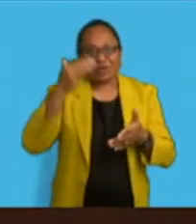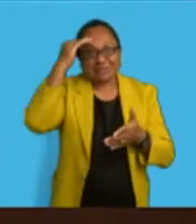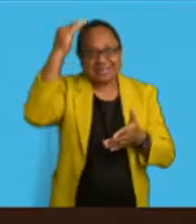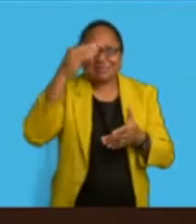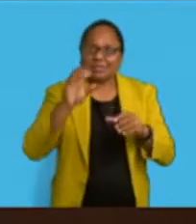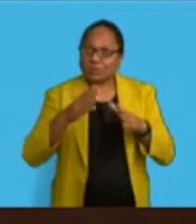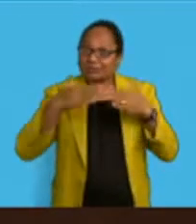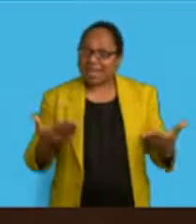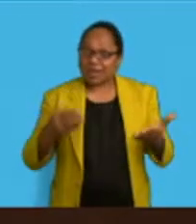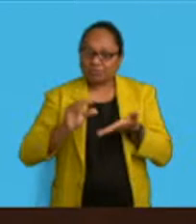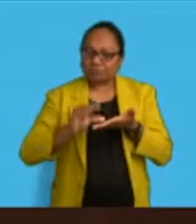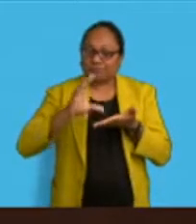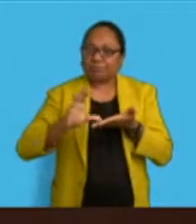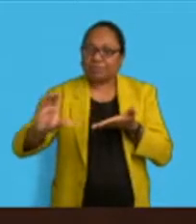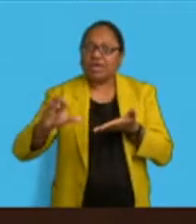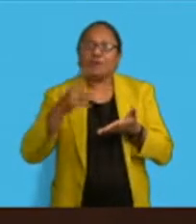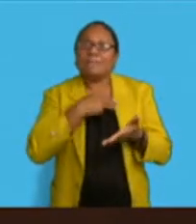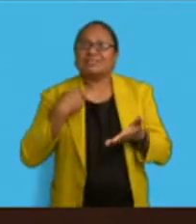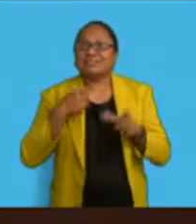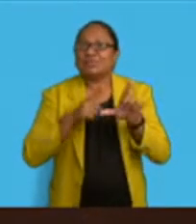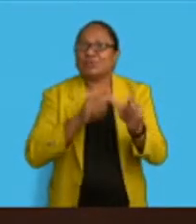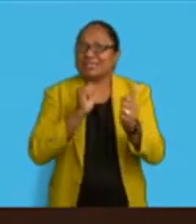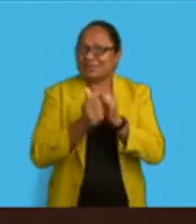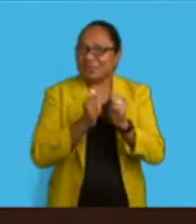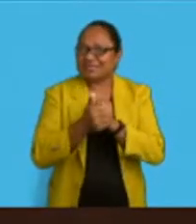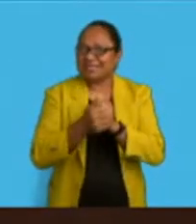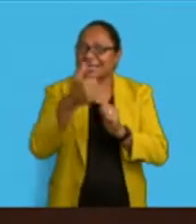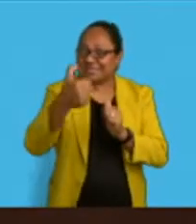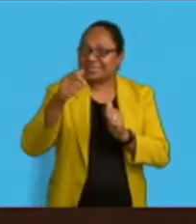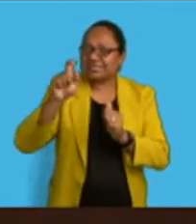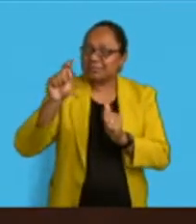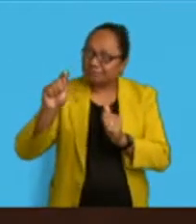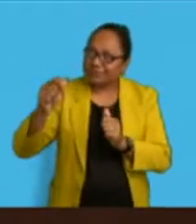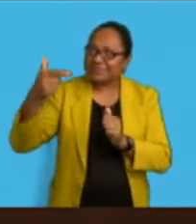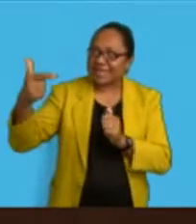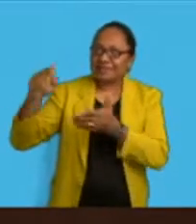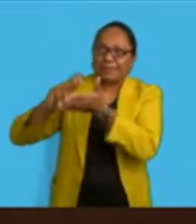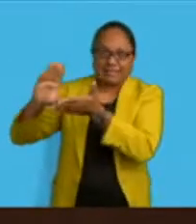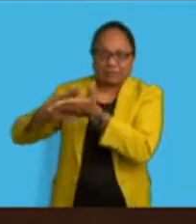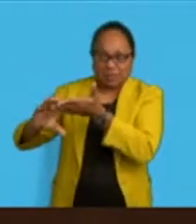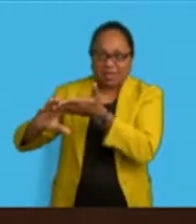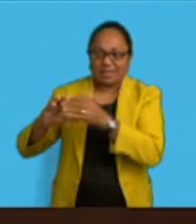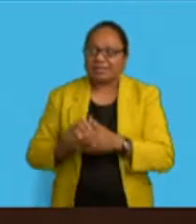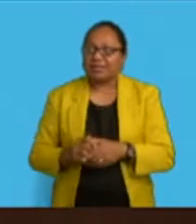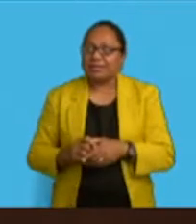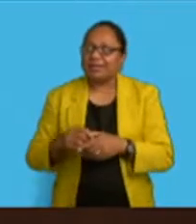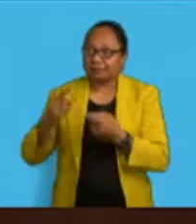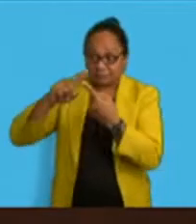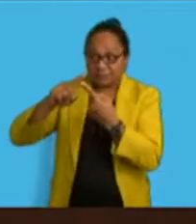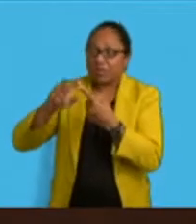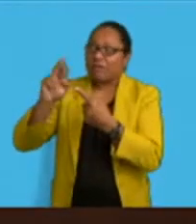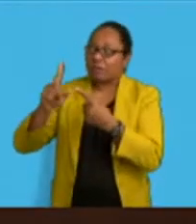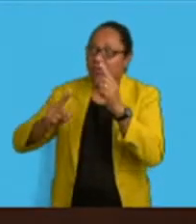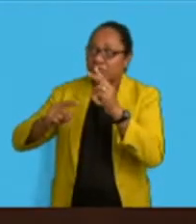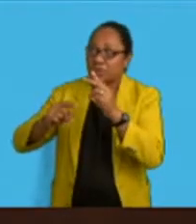have, Madam Speaker, increased the allocation for the Ministry of Youth and Sports by $6.7 million, which includes the ongoing construction of